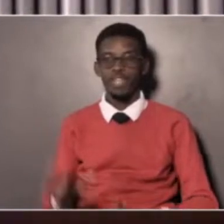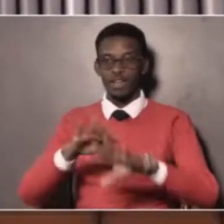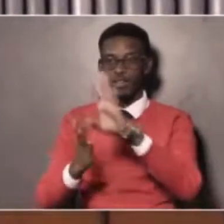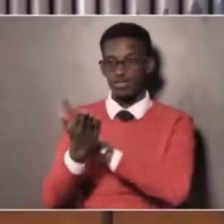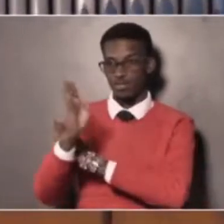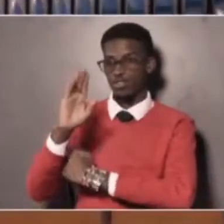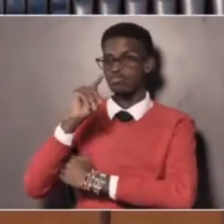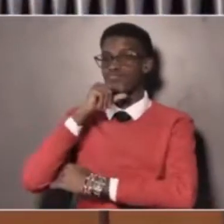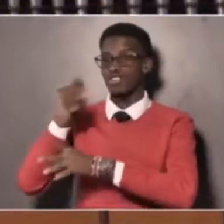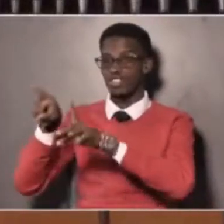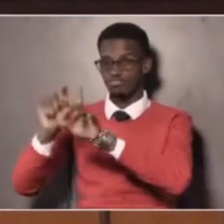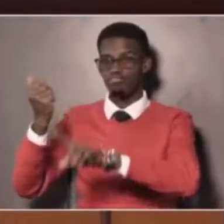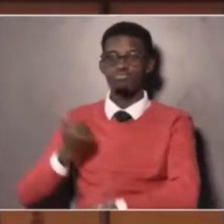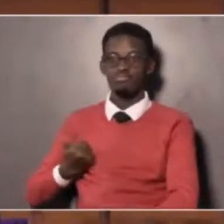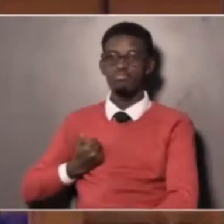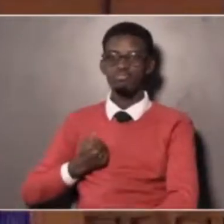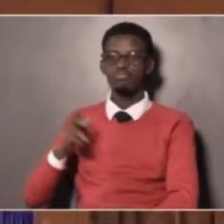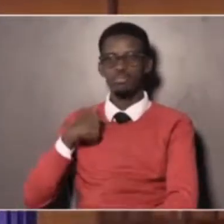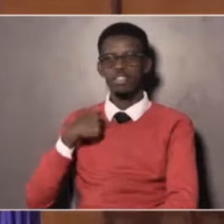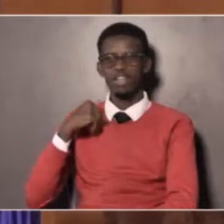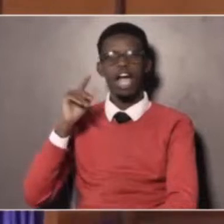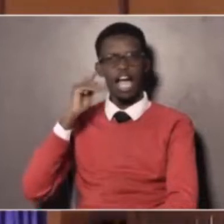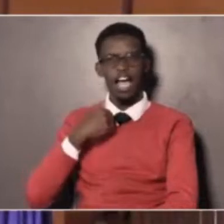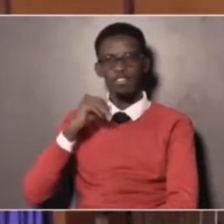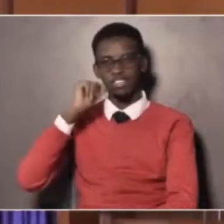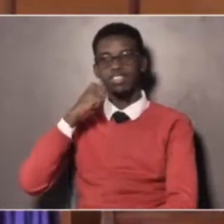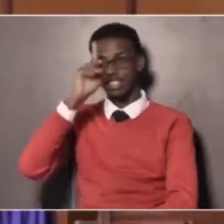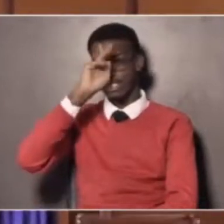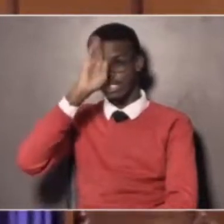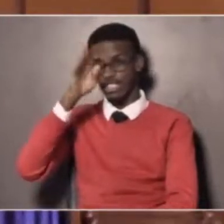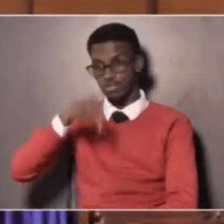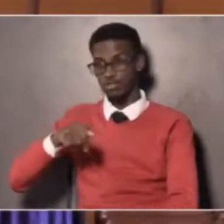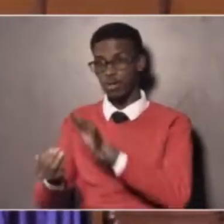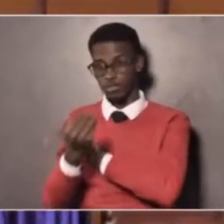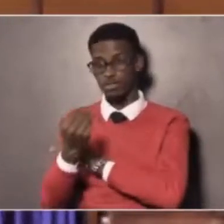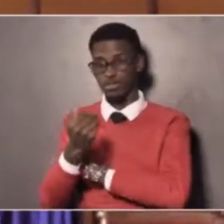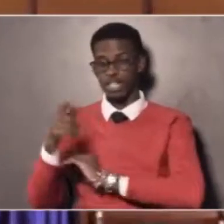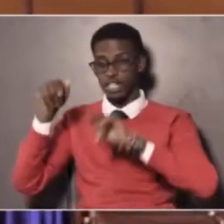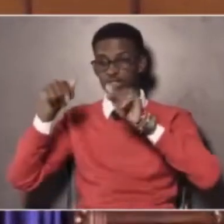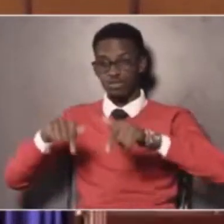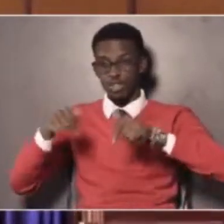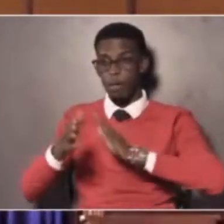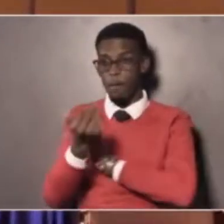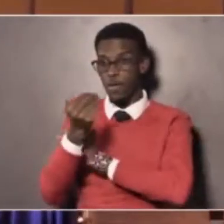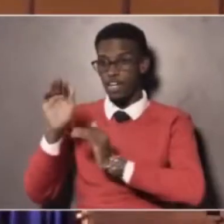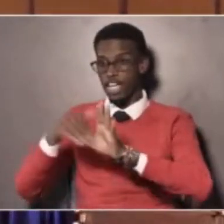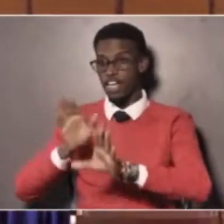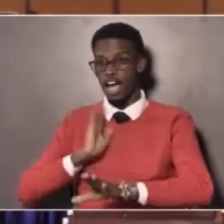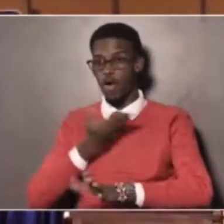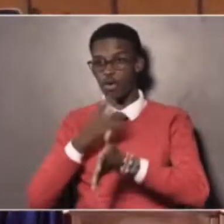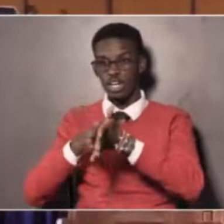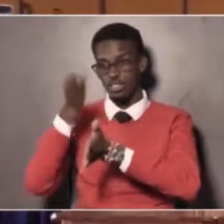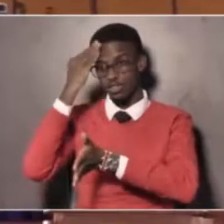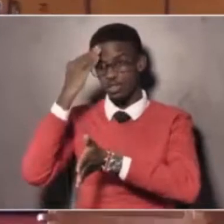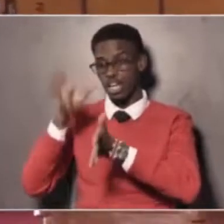Good morning, boys and girls. I wish you a very good Sunday this morning. And this morning, in our lesson, we are going to